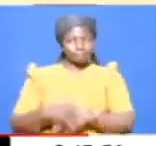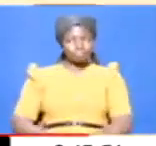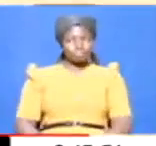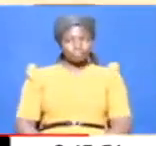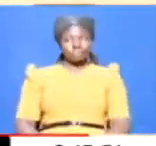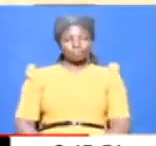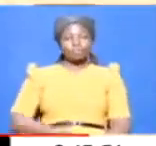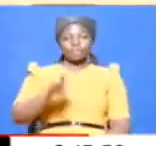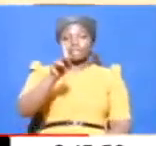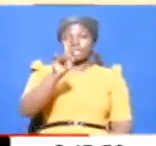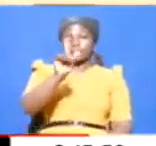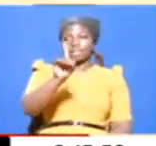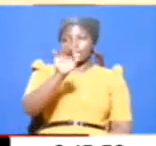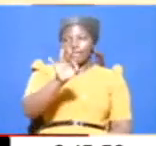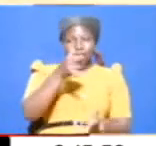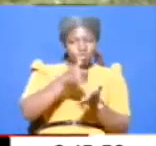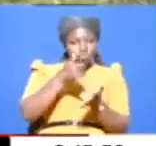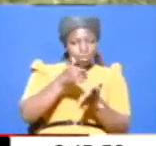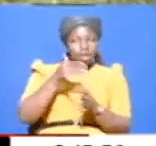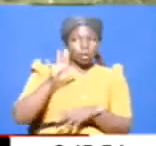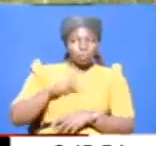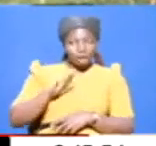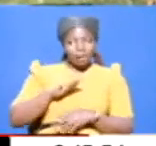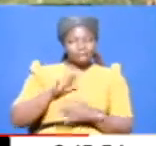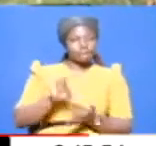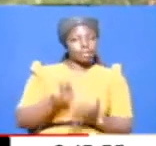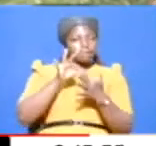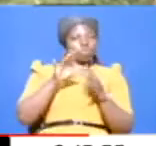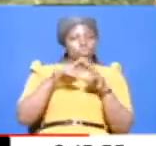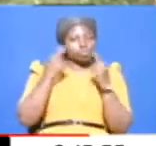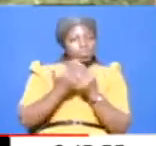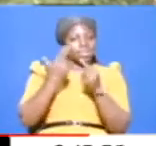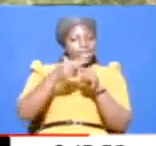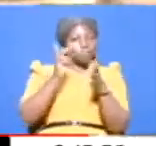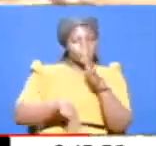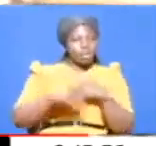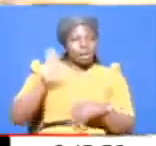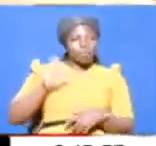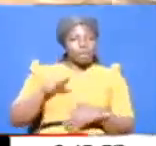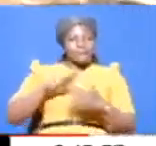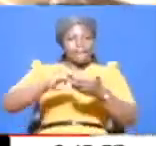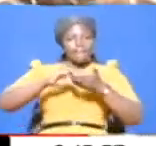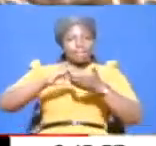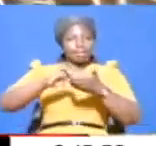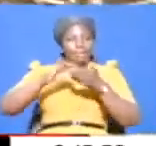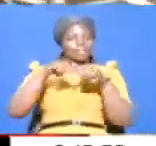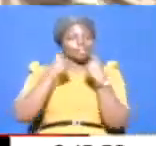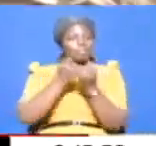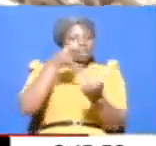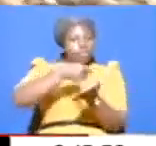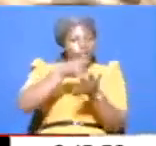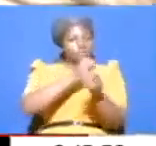The KDF forces include gallant women in a special unit technically known as Female Engagement Team, involved in securing